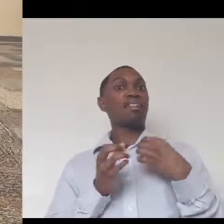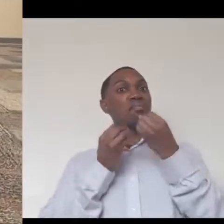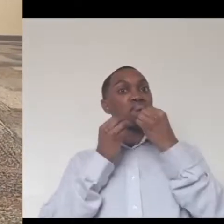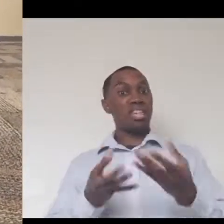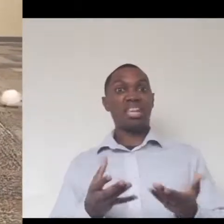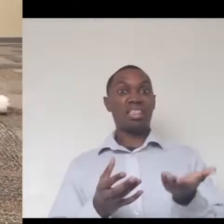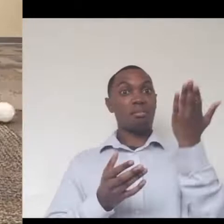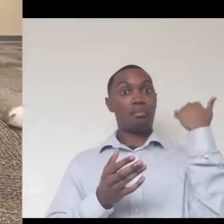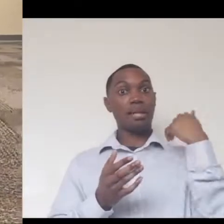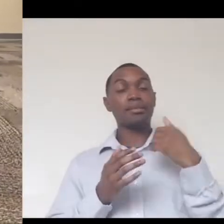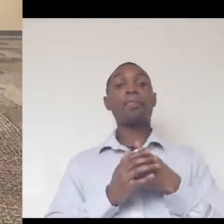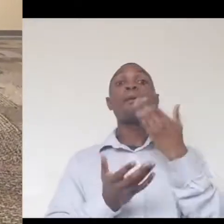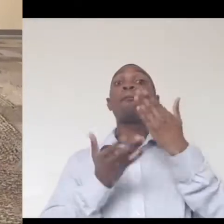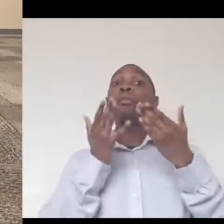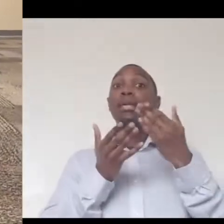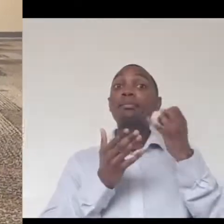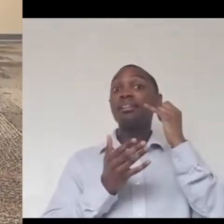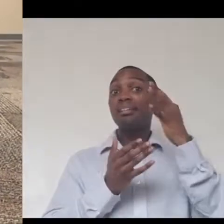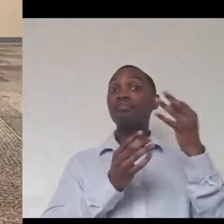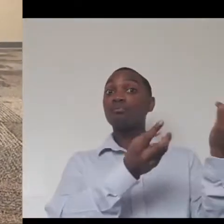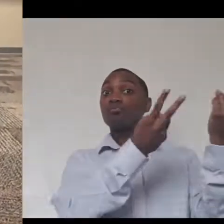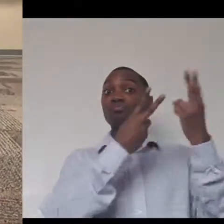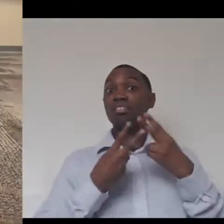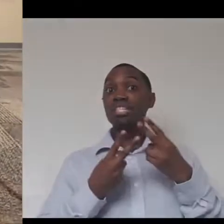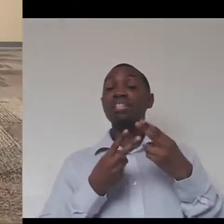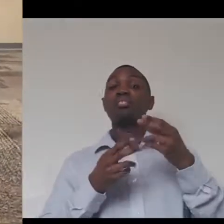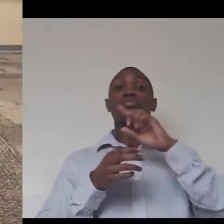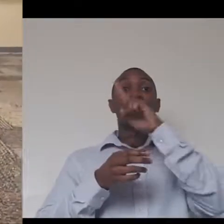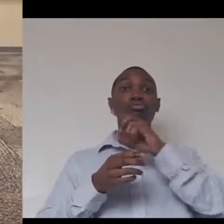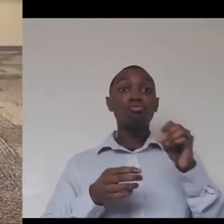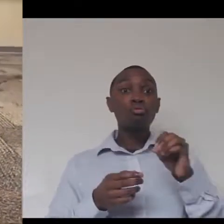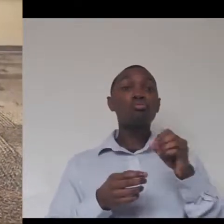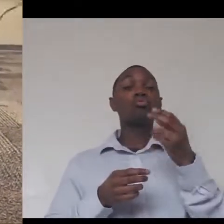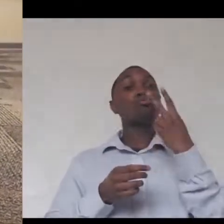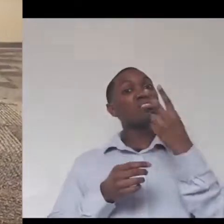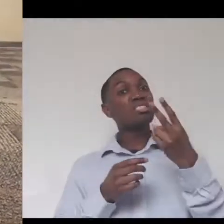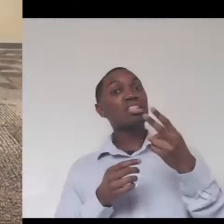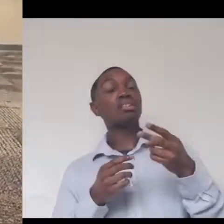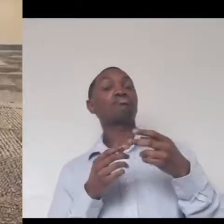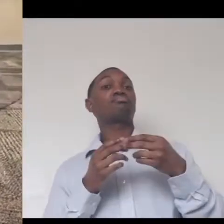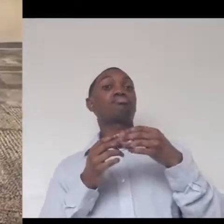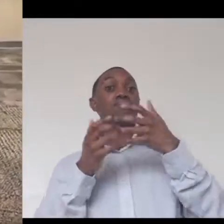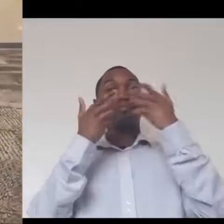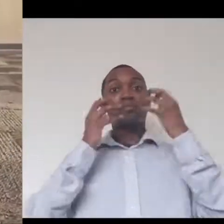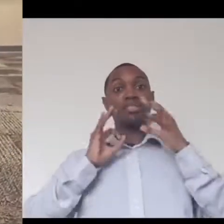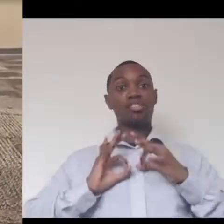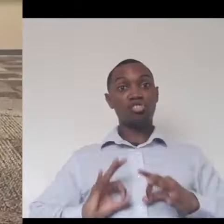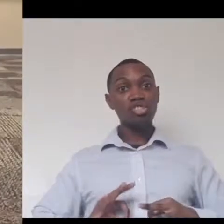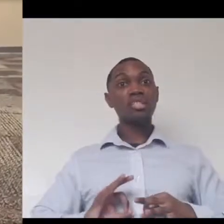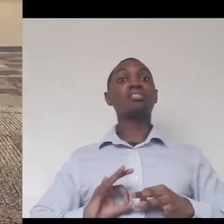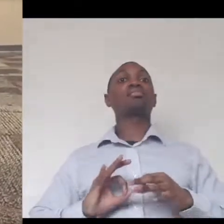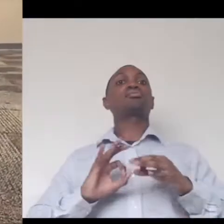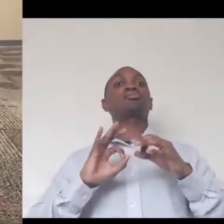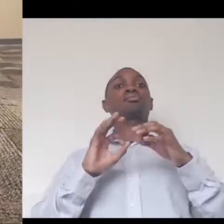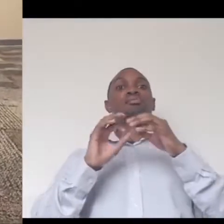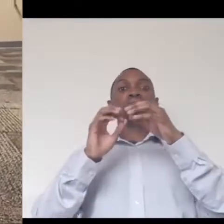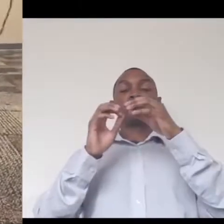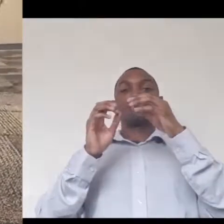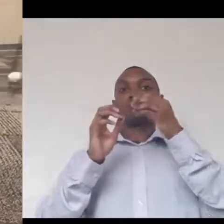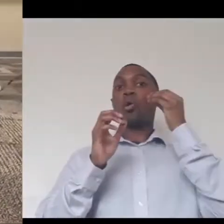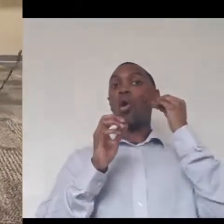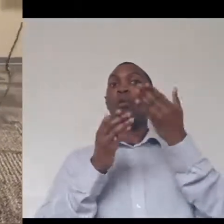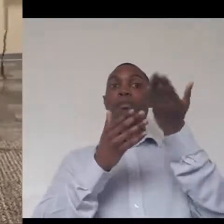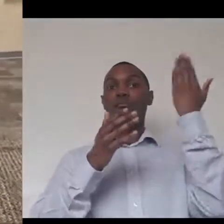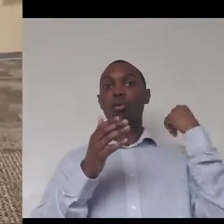Maybe if you guys have been around the zoo before and you've seen the cheetah encounter before, you have seen our other cheetah dog. His name is Moose.